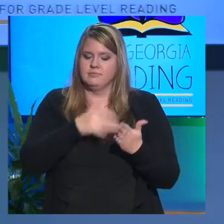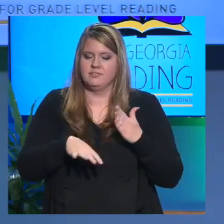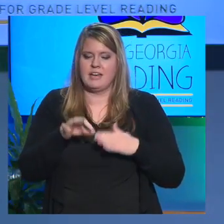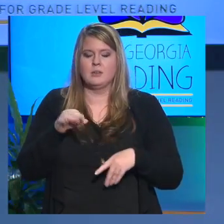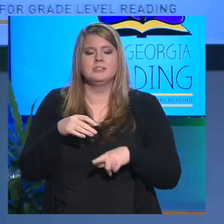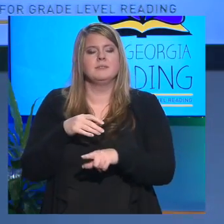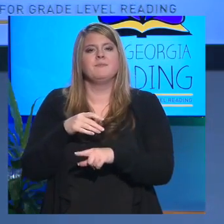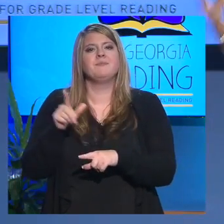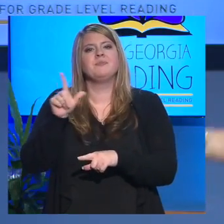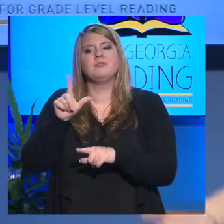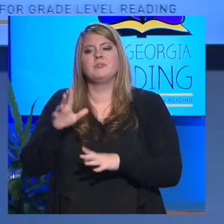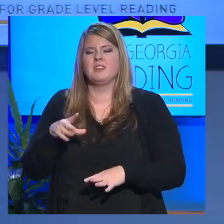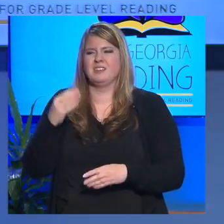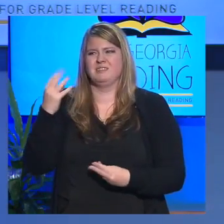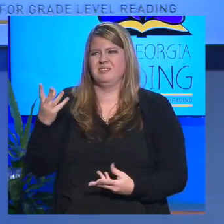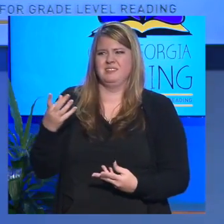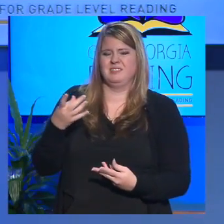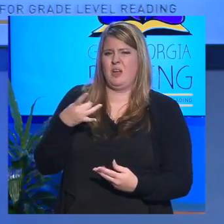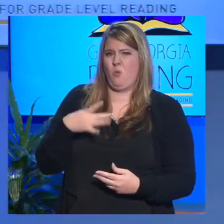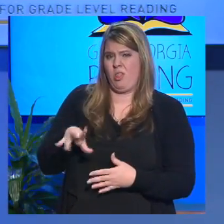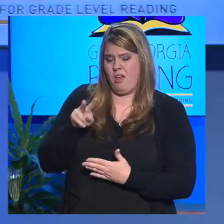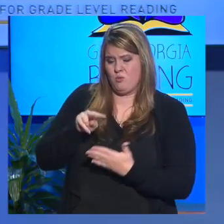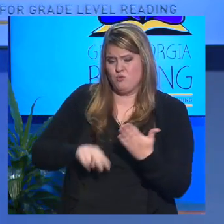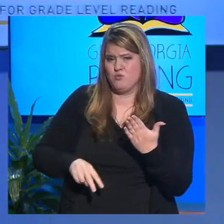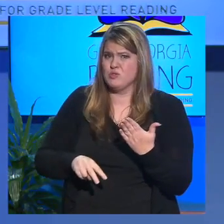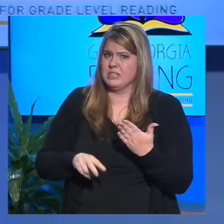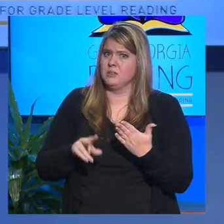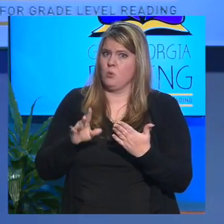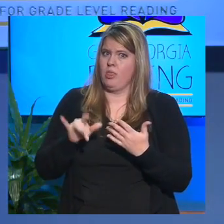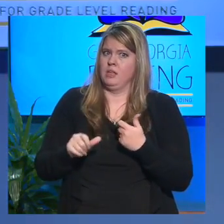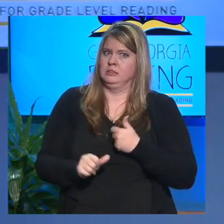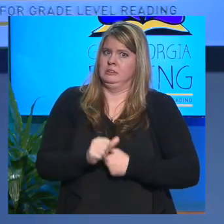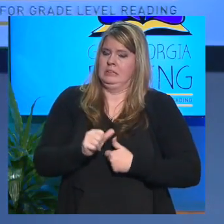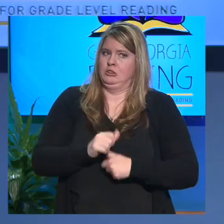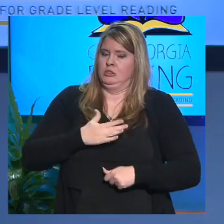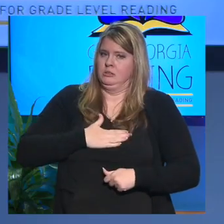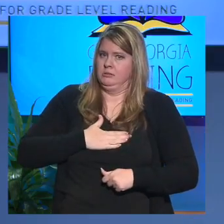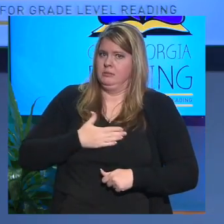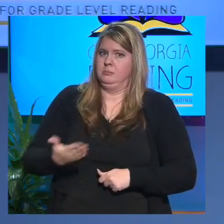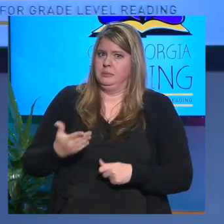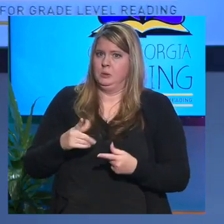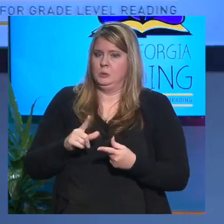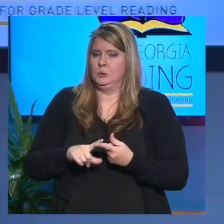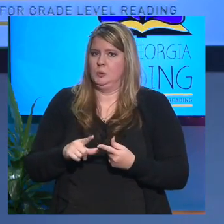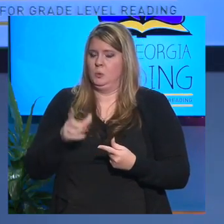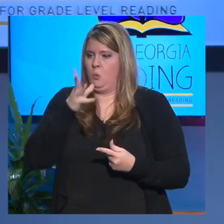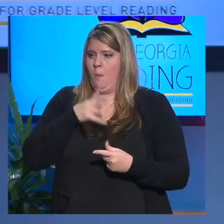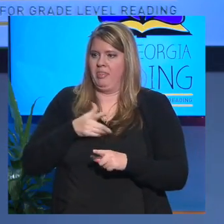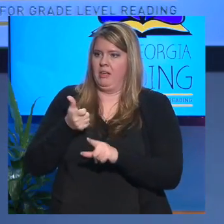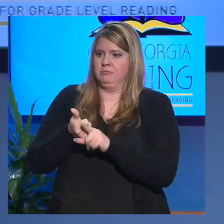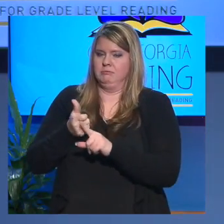to me was, when I told her that I didn't like to read, which was a dangerous thing to admit to a head pincher,